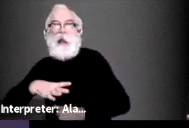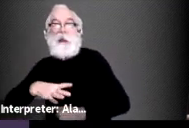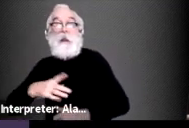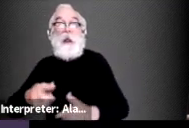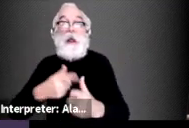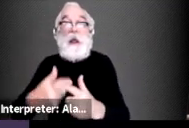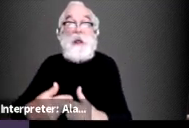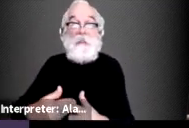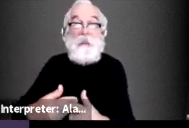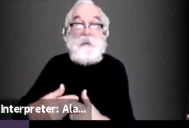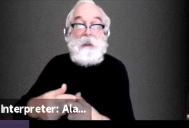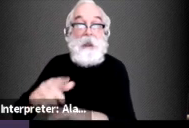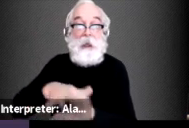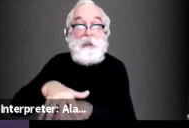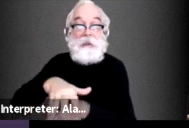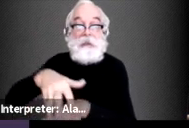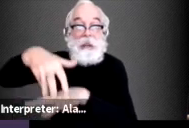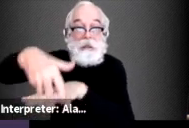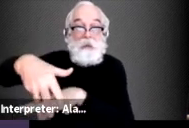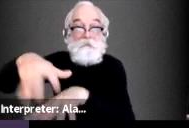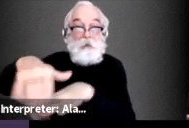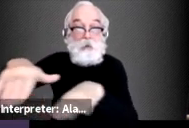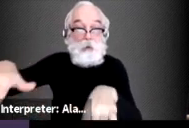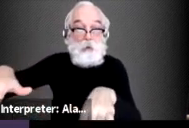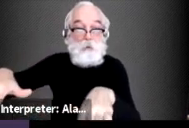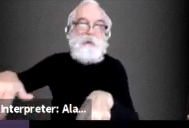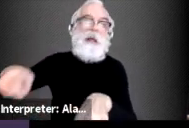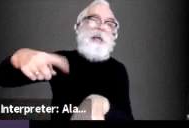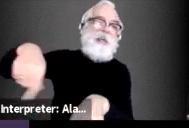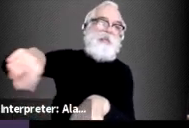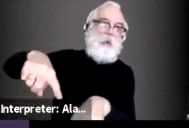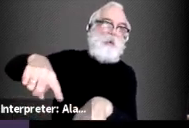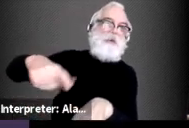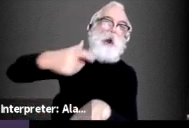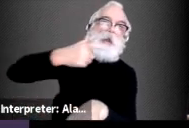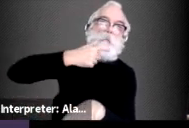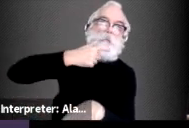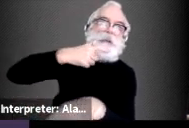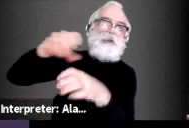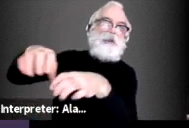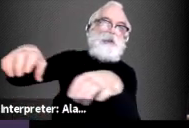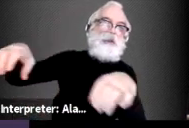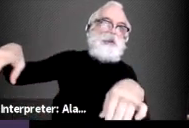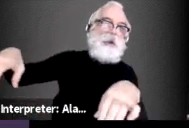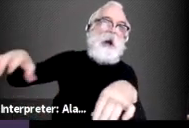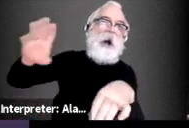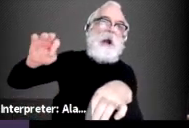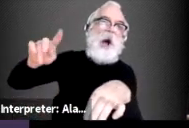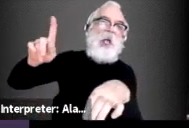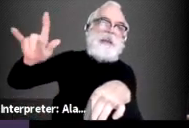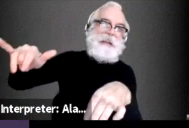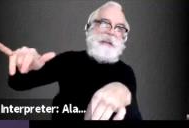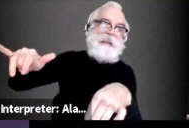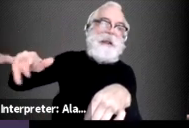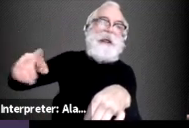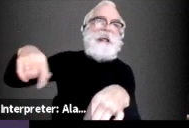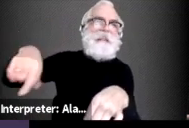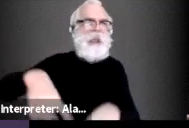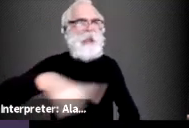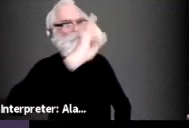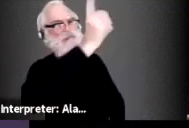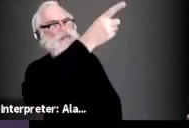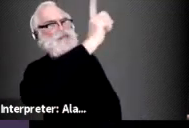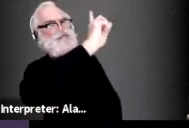Englishman, representing the British colonies, is holding the Englishman's arm and admonishing him with an upraised